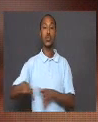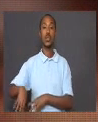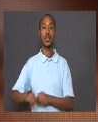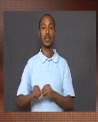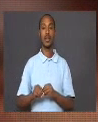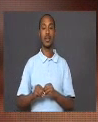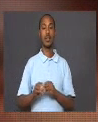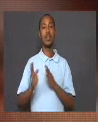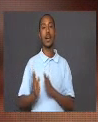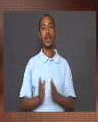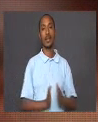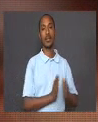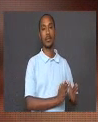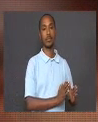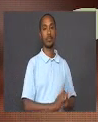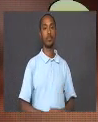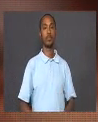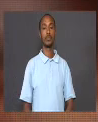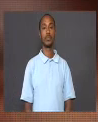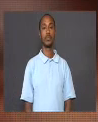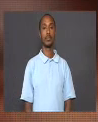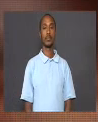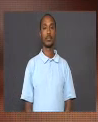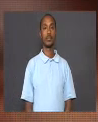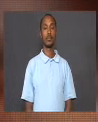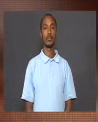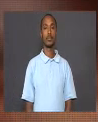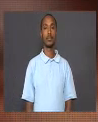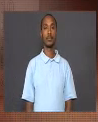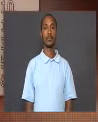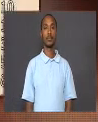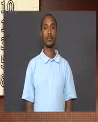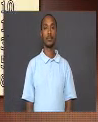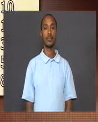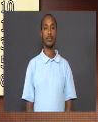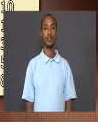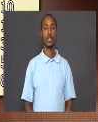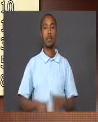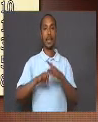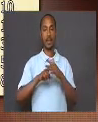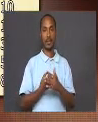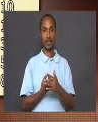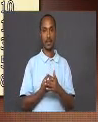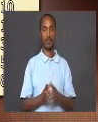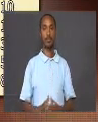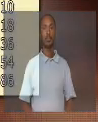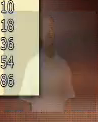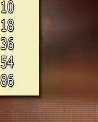Students, let's get ready. Begin.